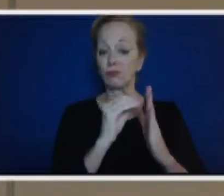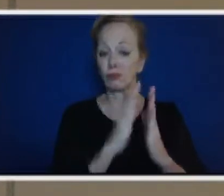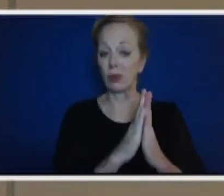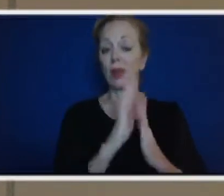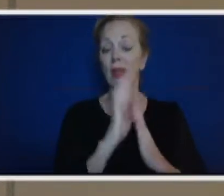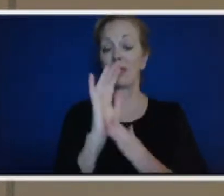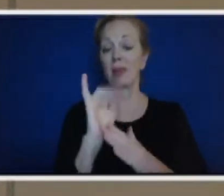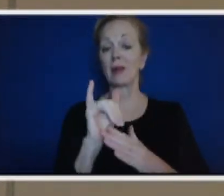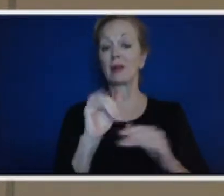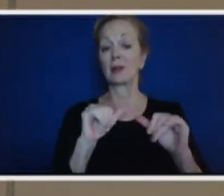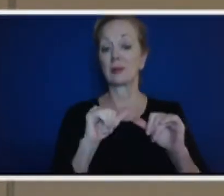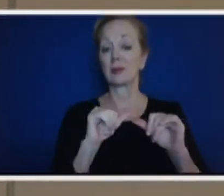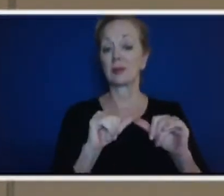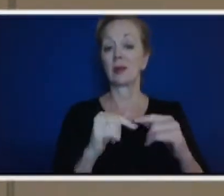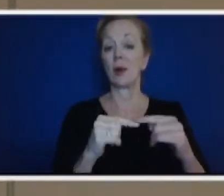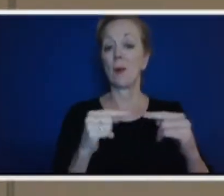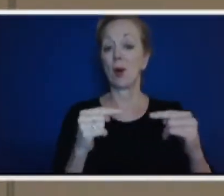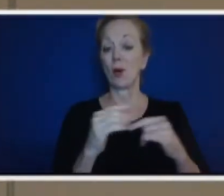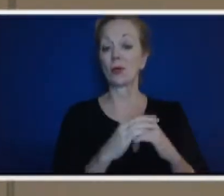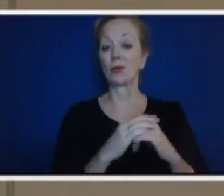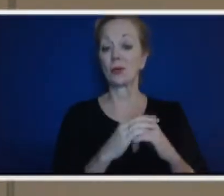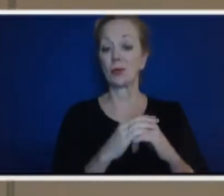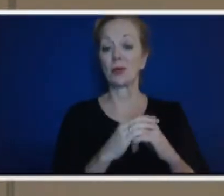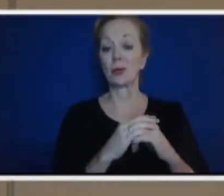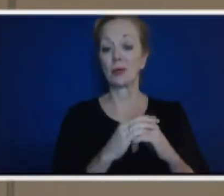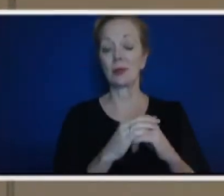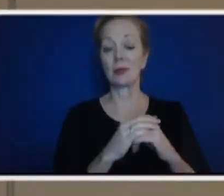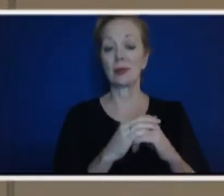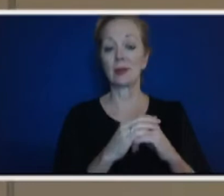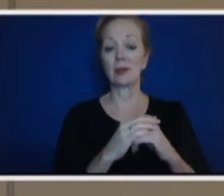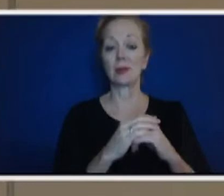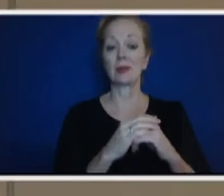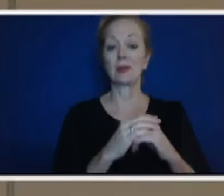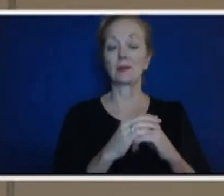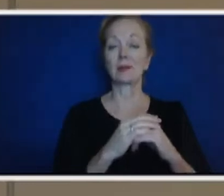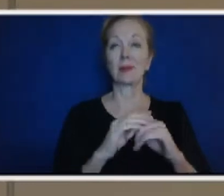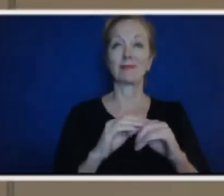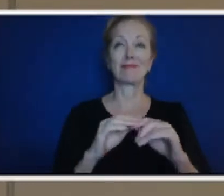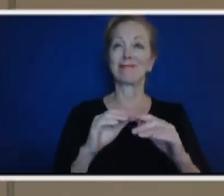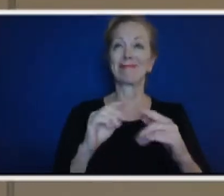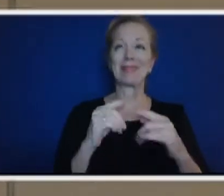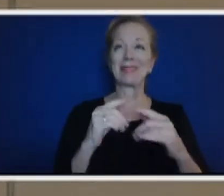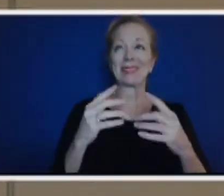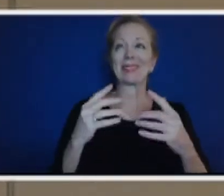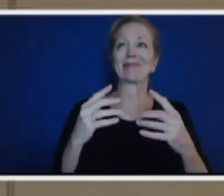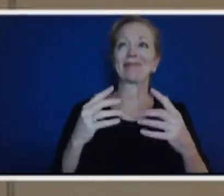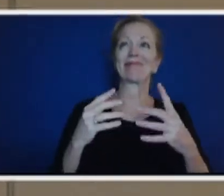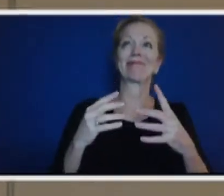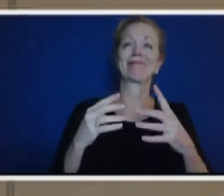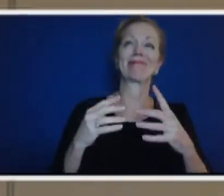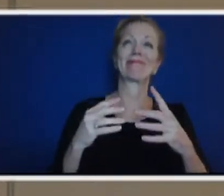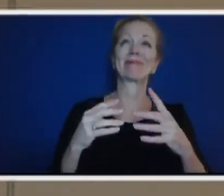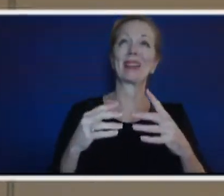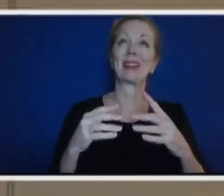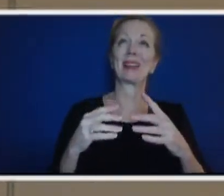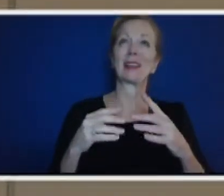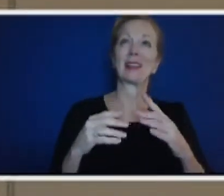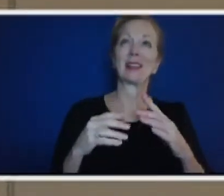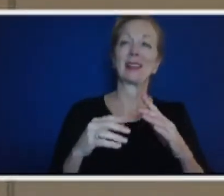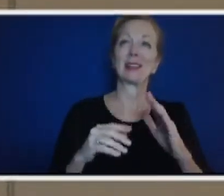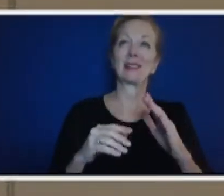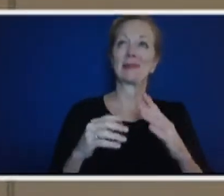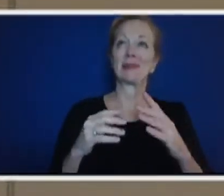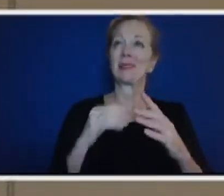right. you're still opposed to Exactly. the intensity of the building. You still don't think that the intensity is correct, Right. but you're not